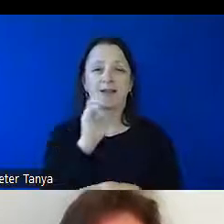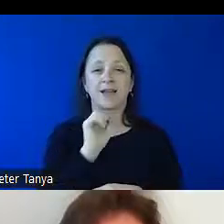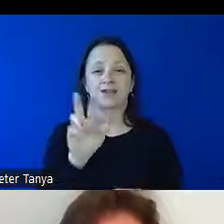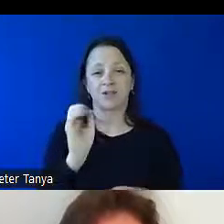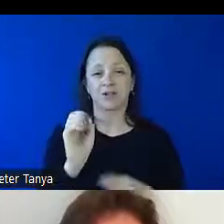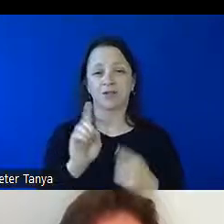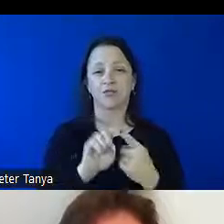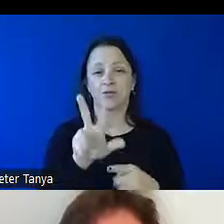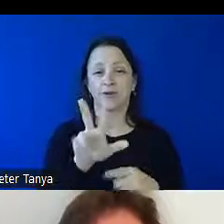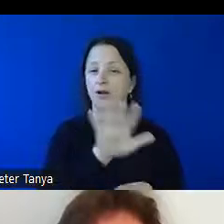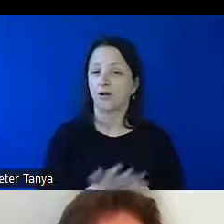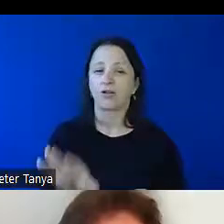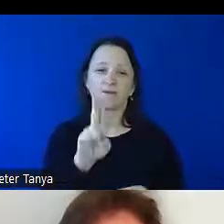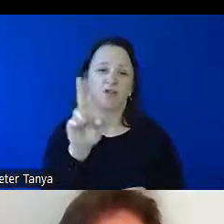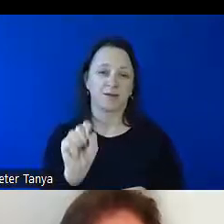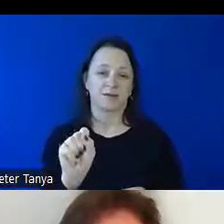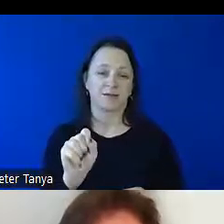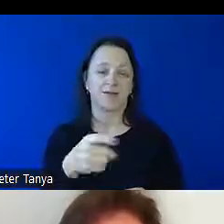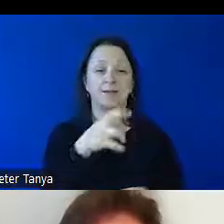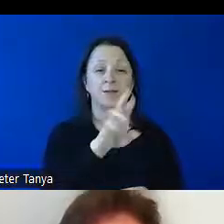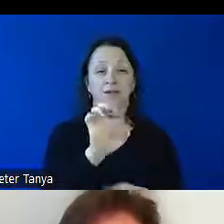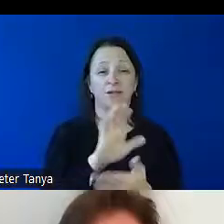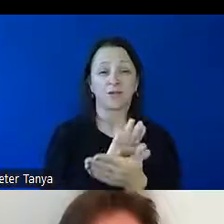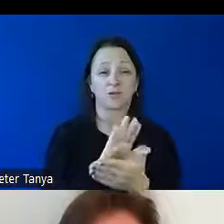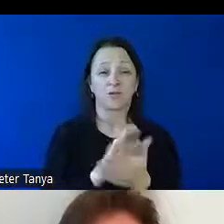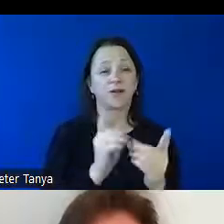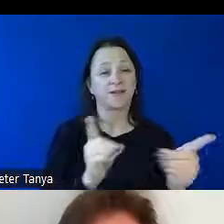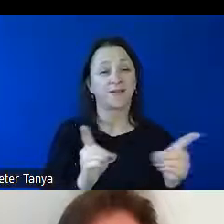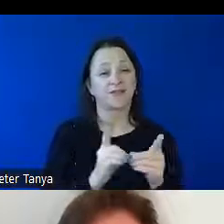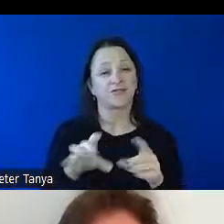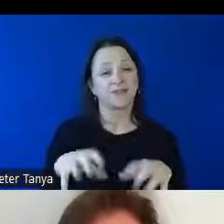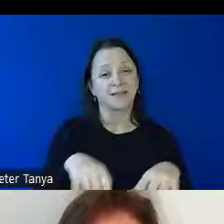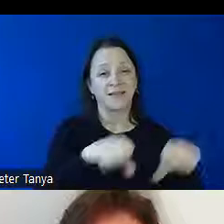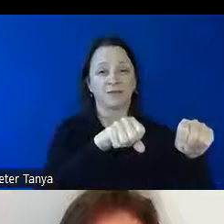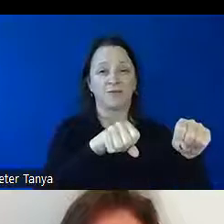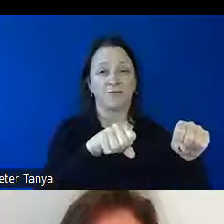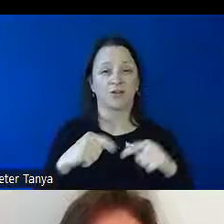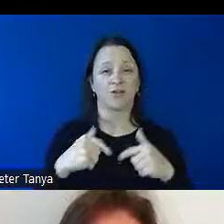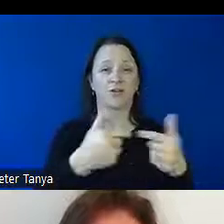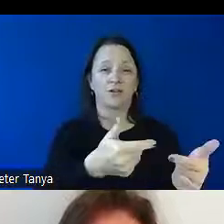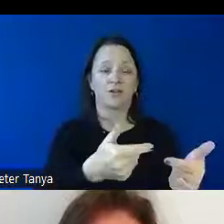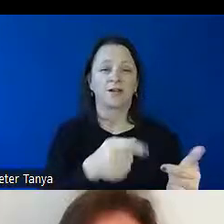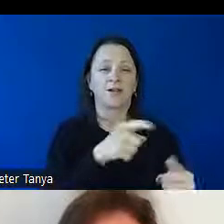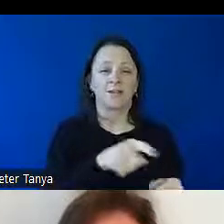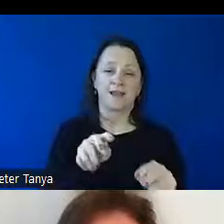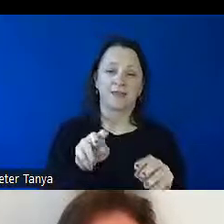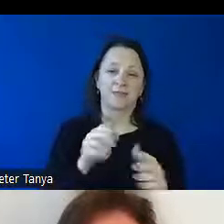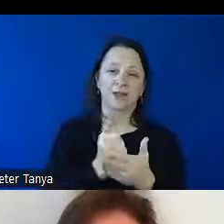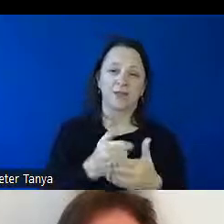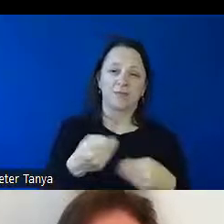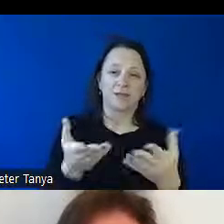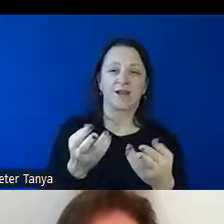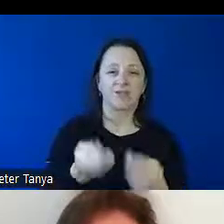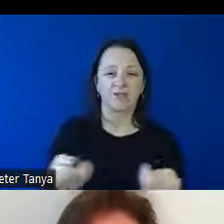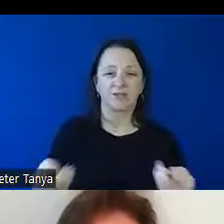across the United States, and that preschool, your school district takes over as the purveyor of intervention for children 3